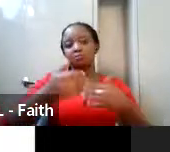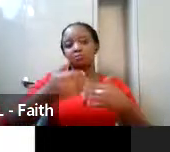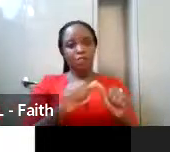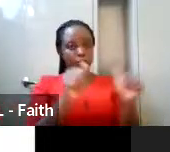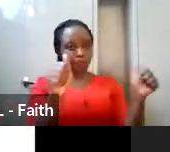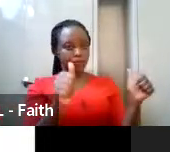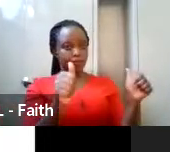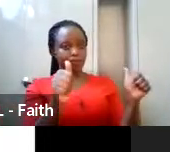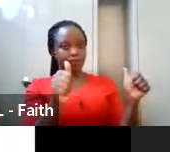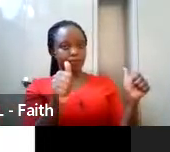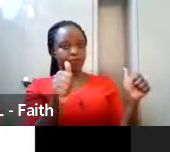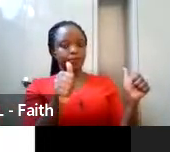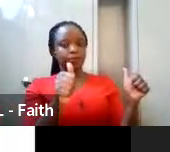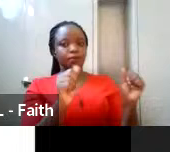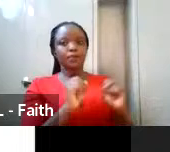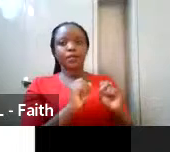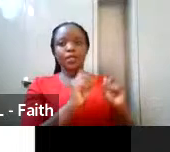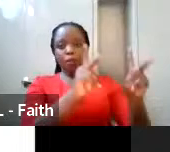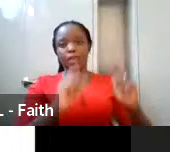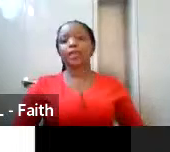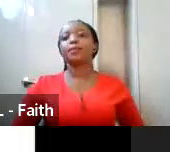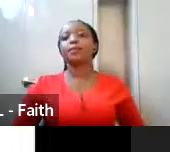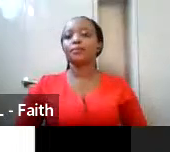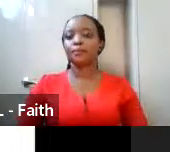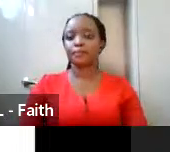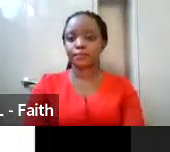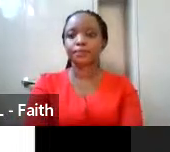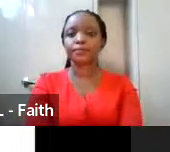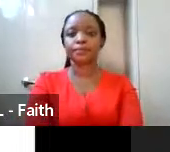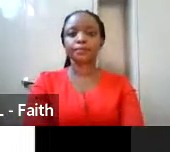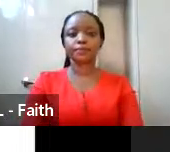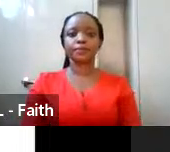Okay. Yeah.